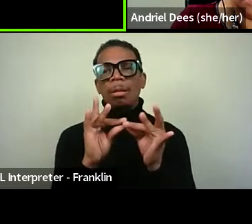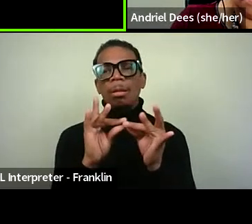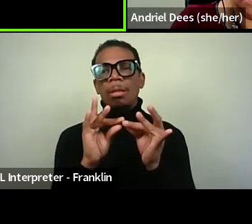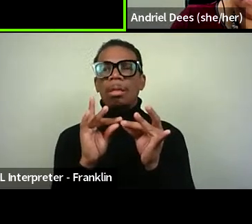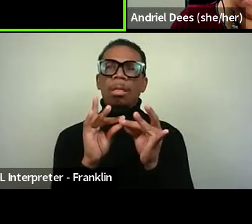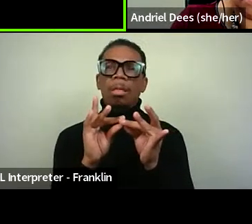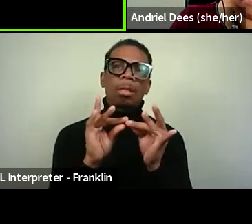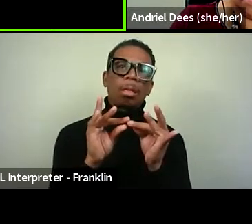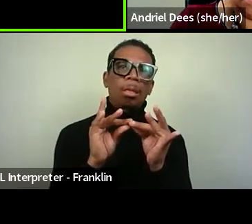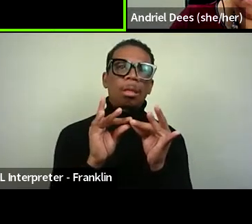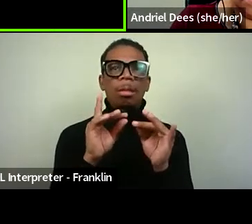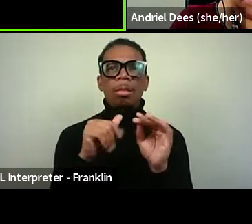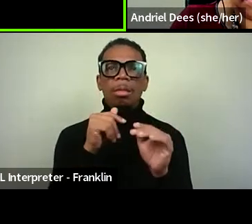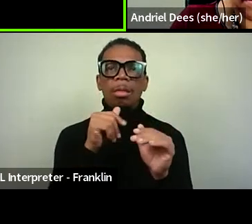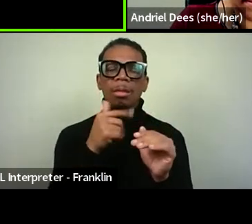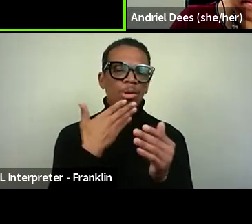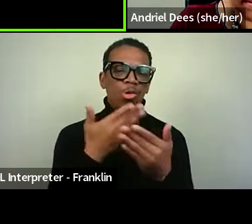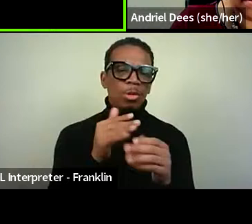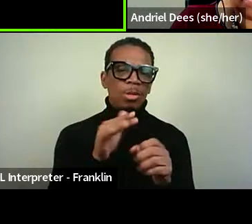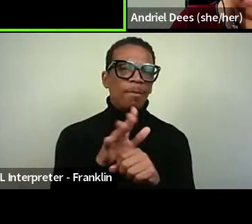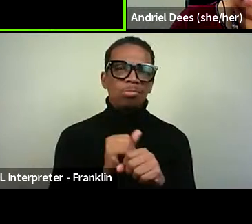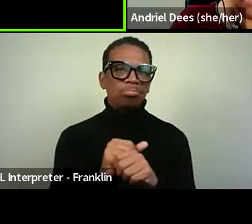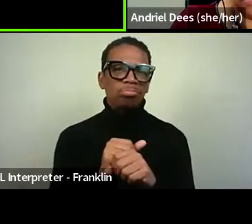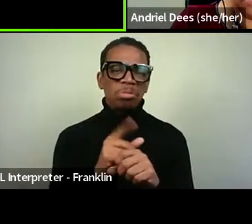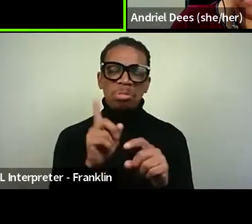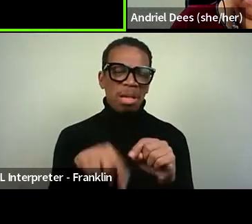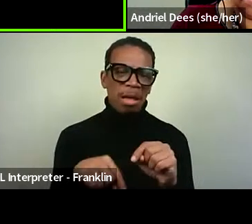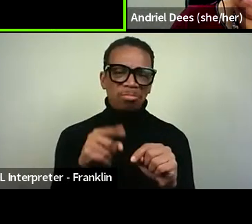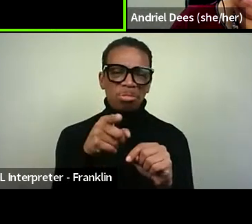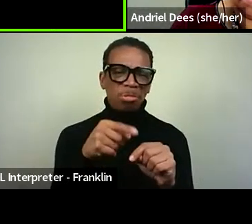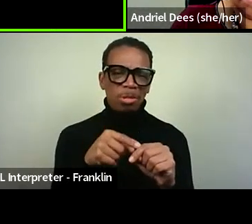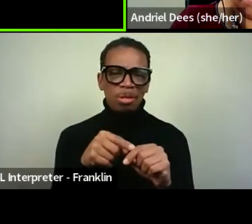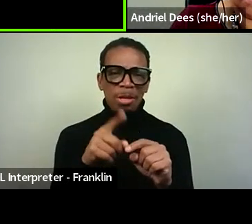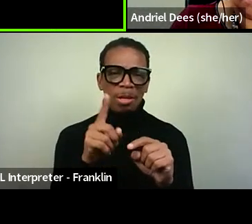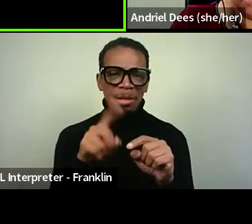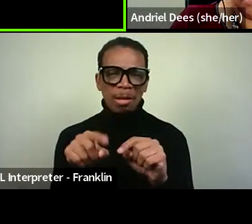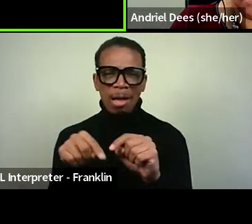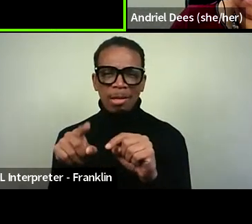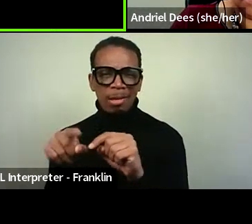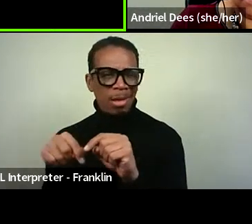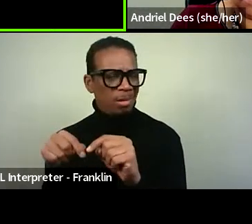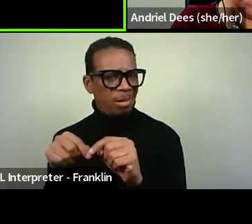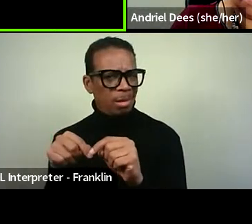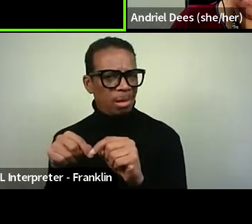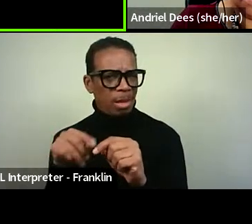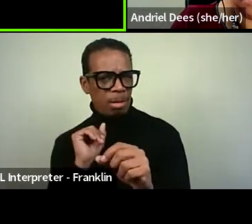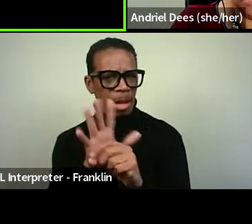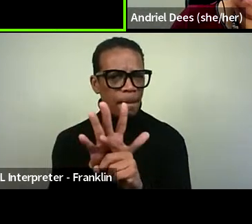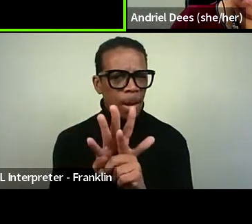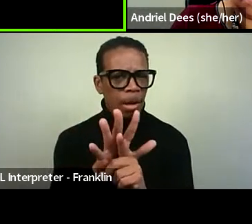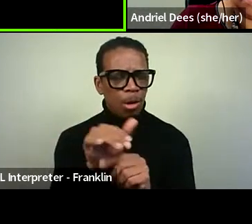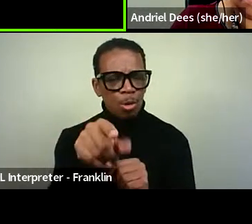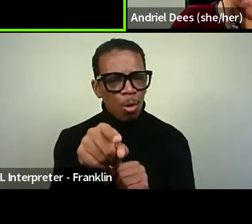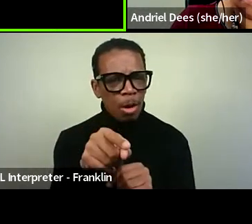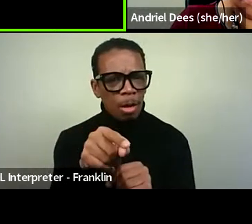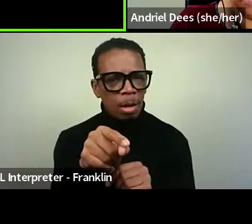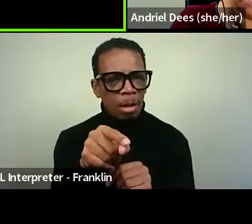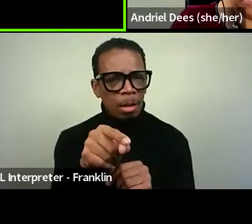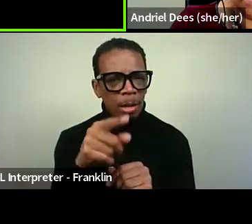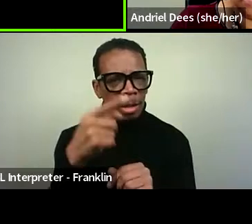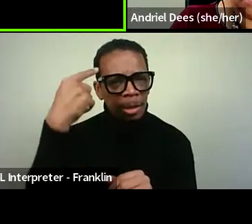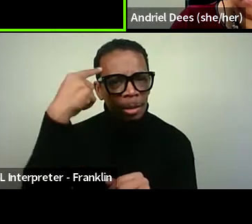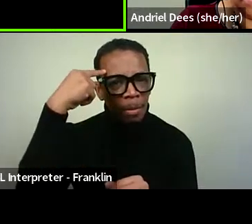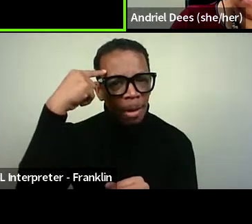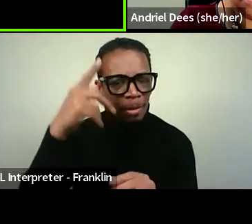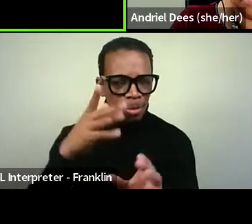you're not good enough, and all of that stuff, this is going to impact your motivation, is going to impact your